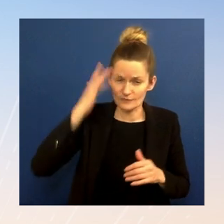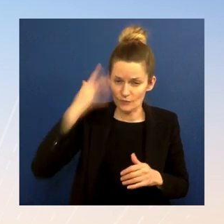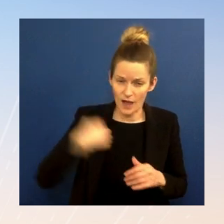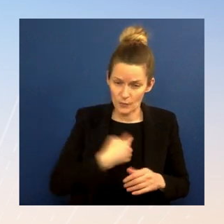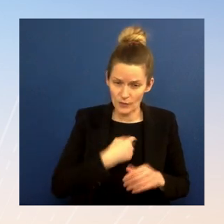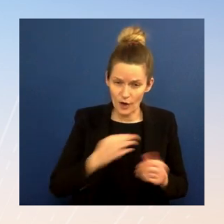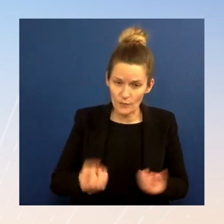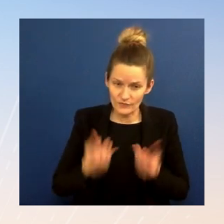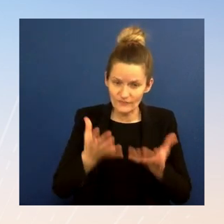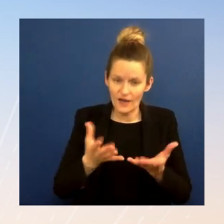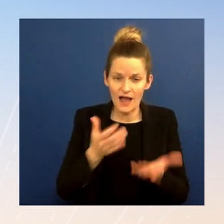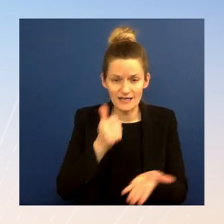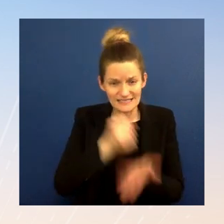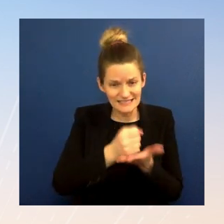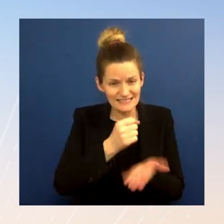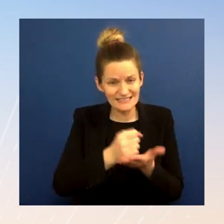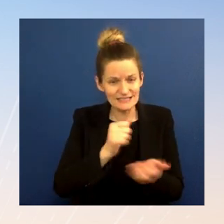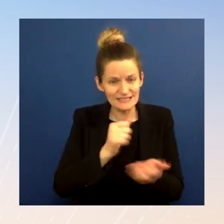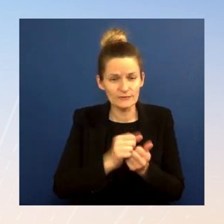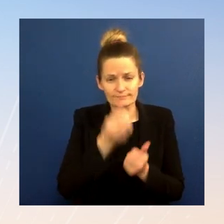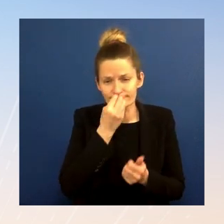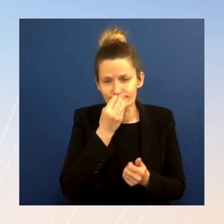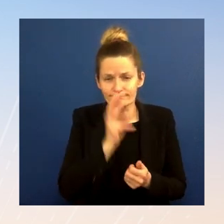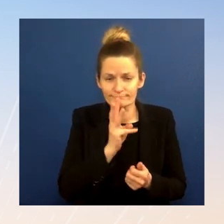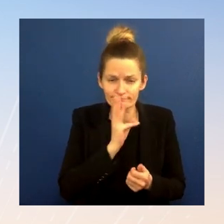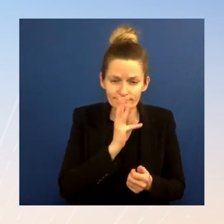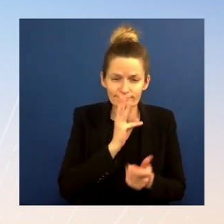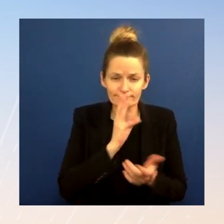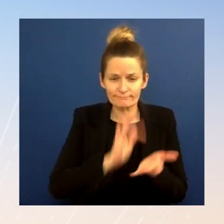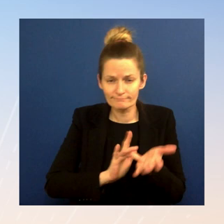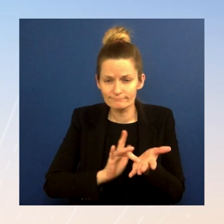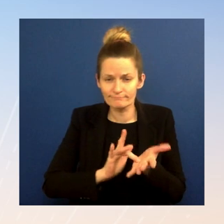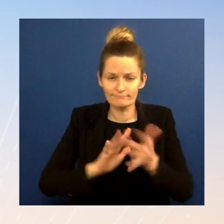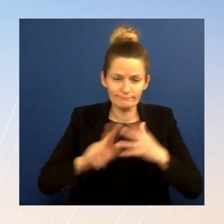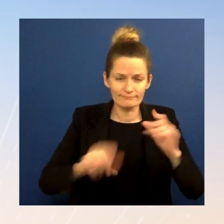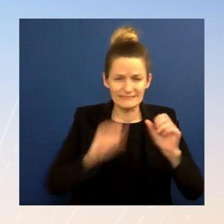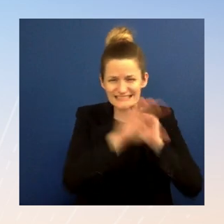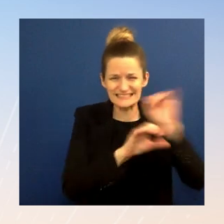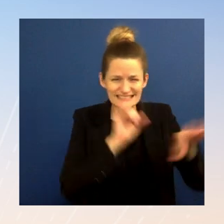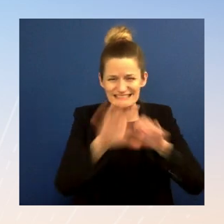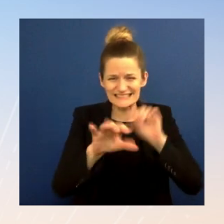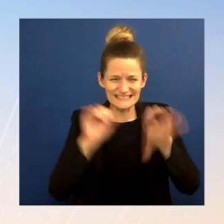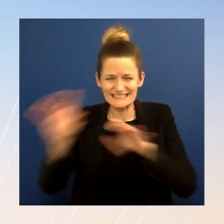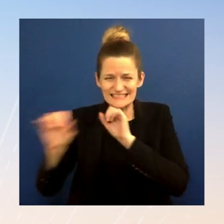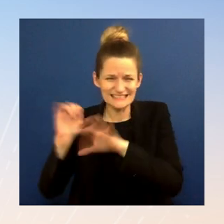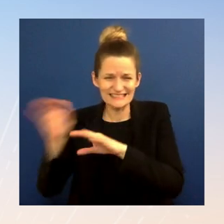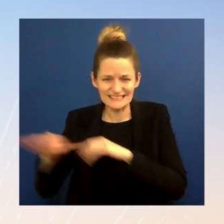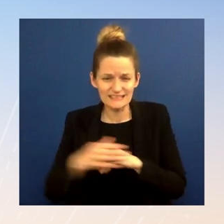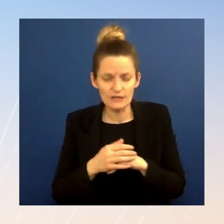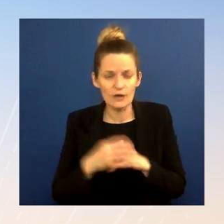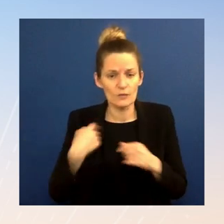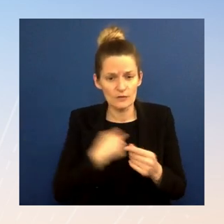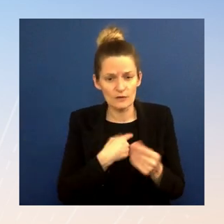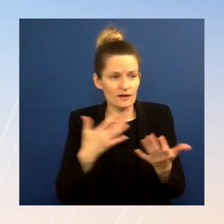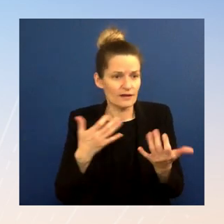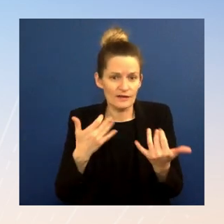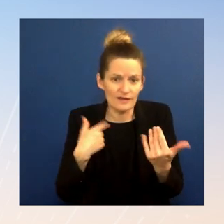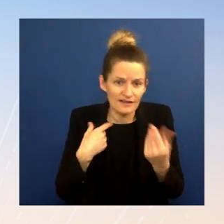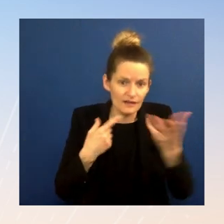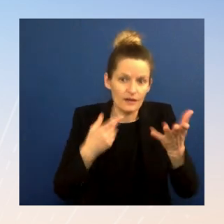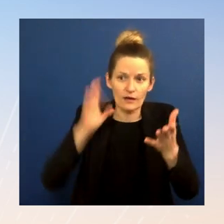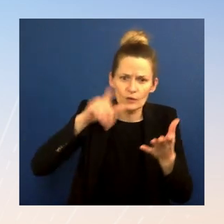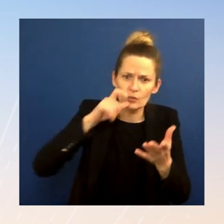these countries and to Ukraine directly in order to help augment the support in the best way possible.